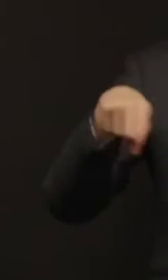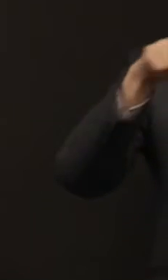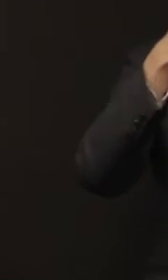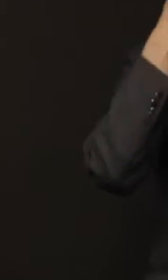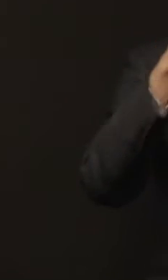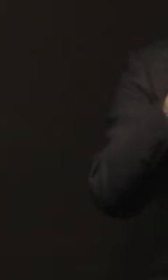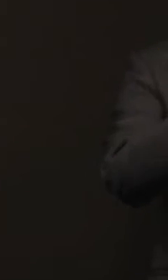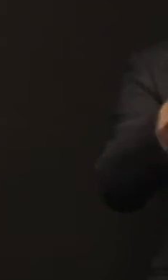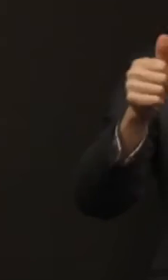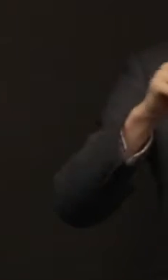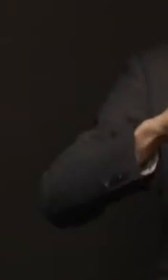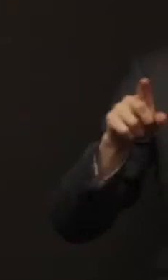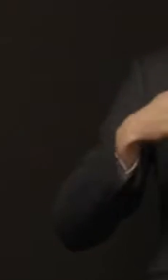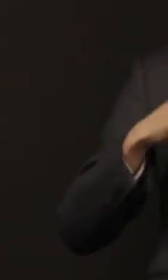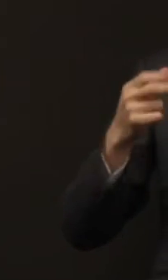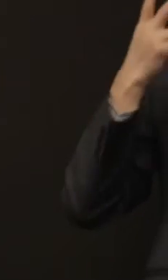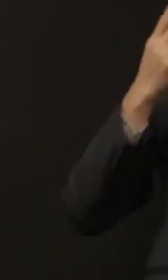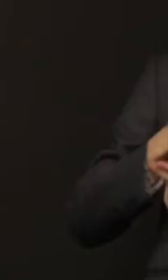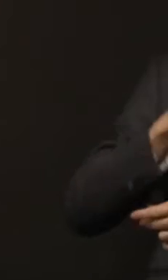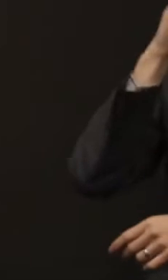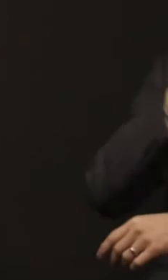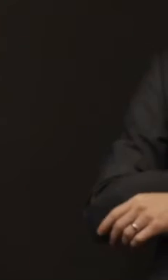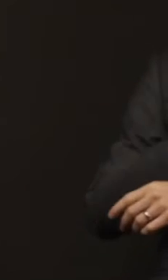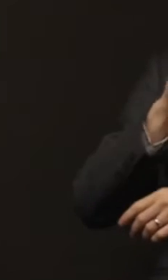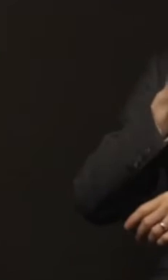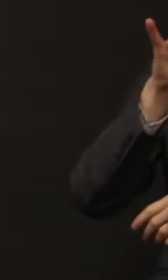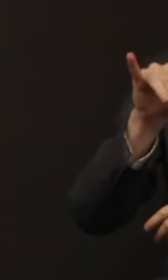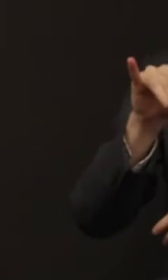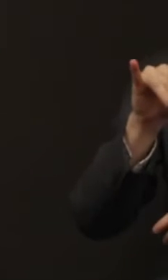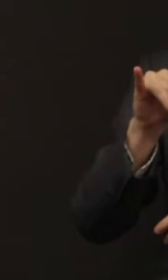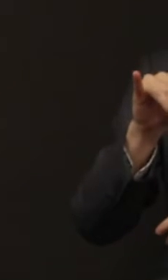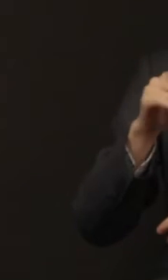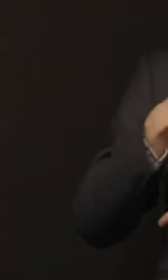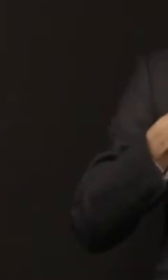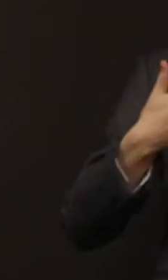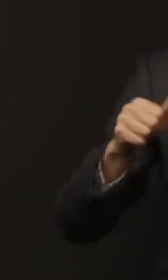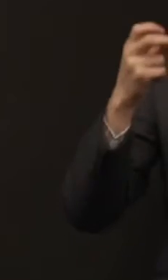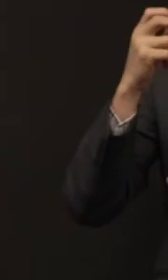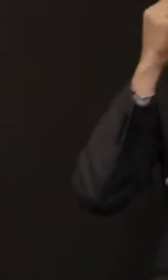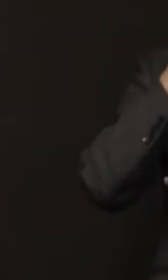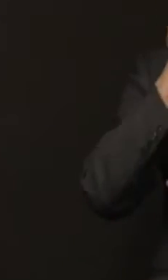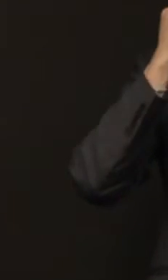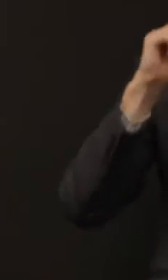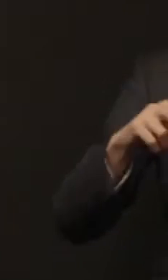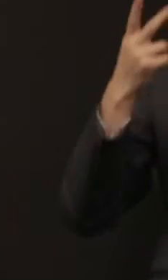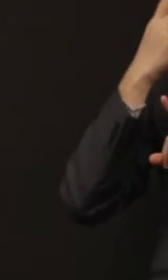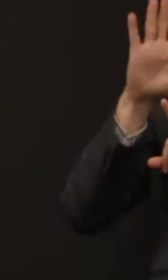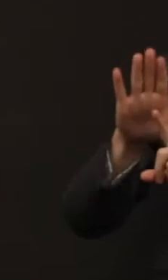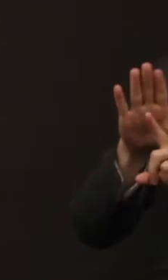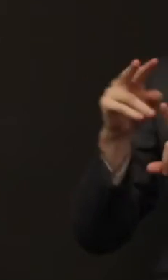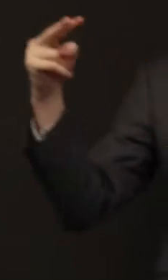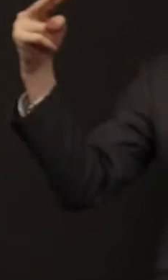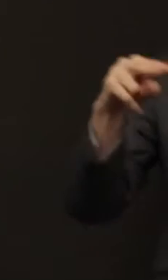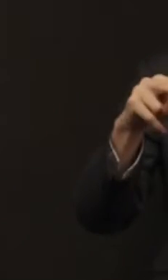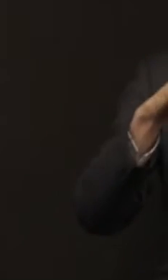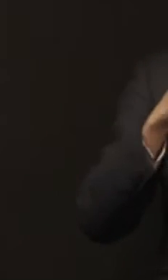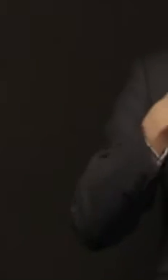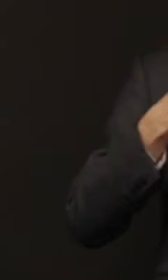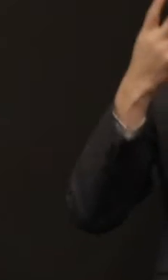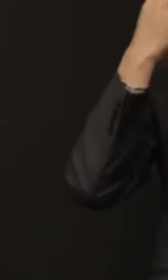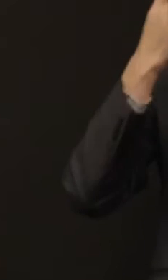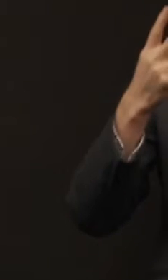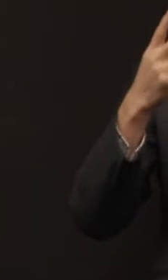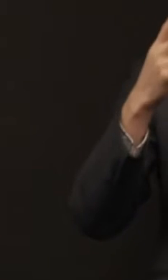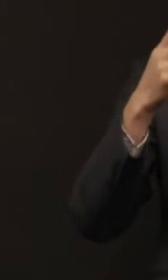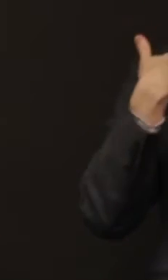but I do see through Jeffrey, as hard as I try every day, And what I see is that we have come a